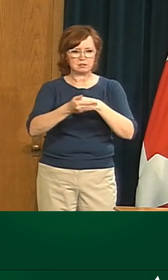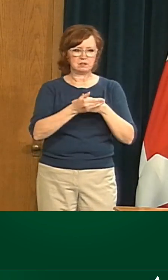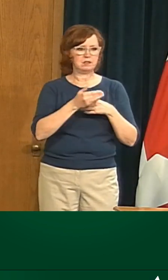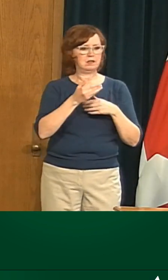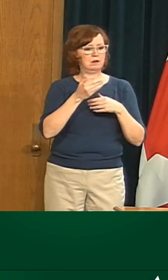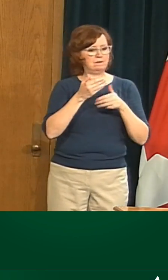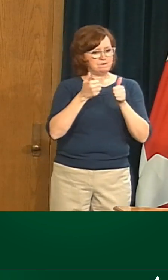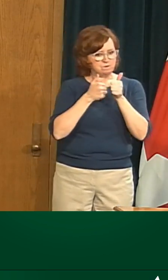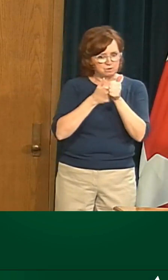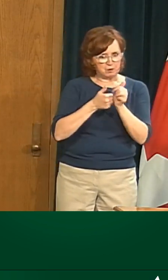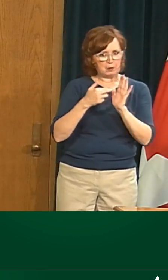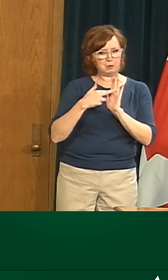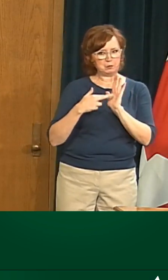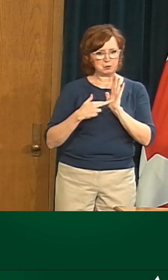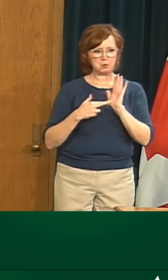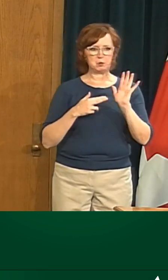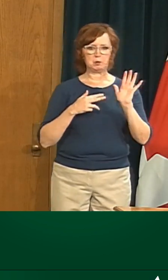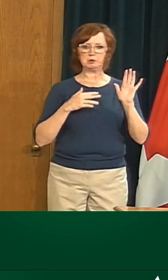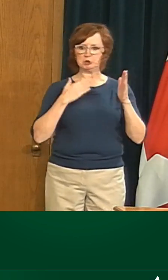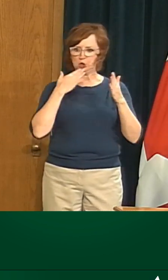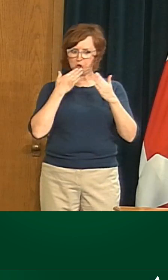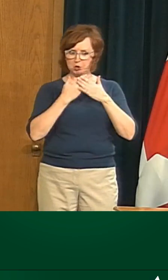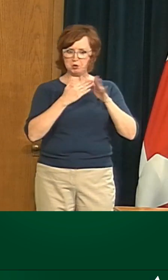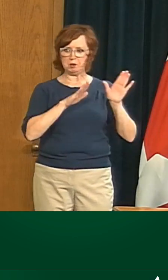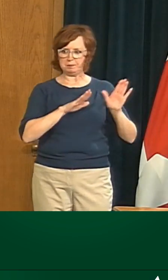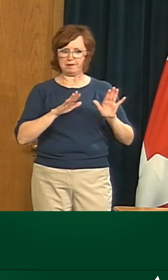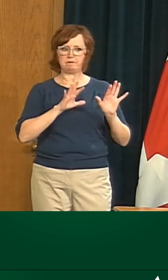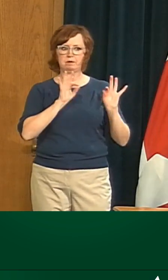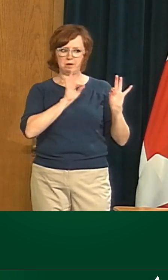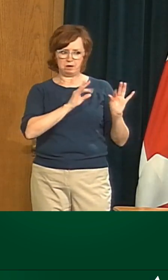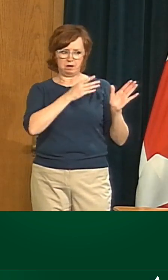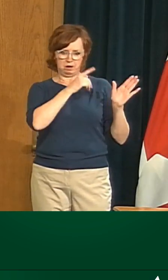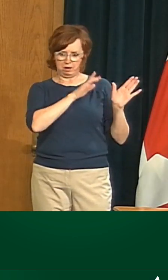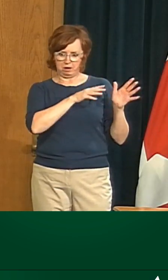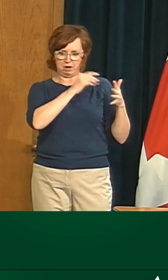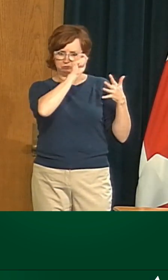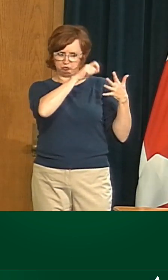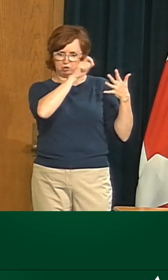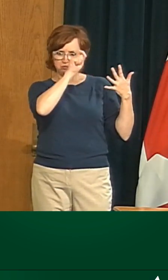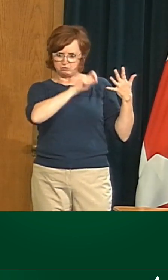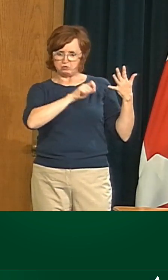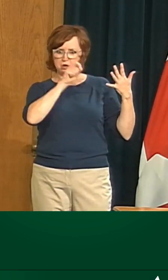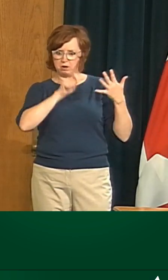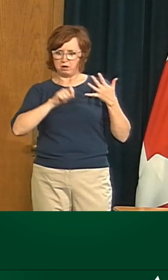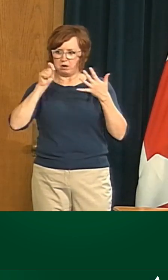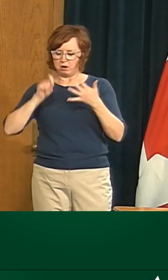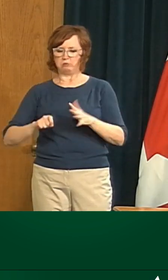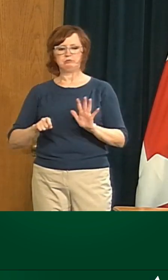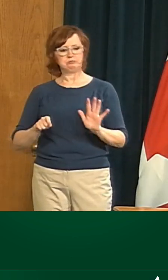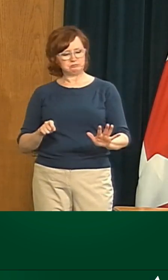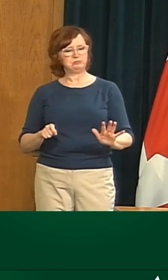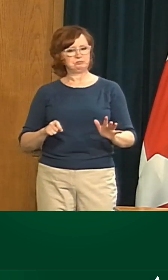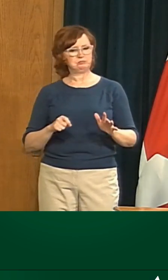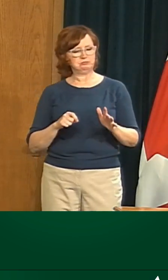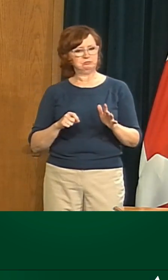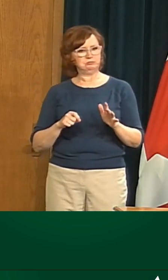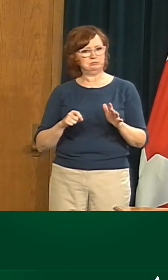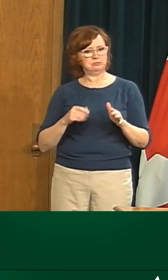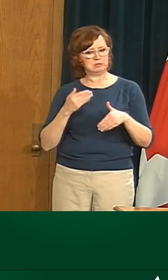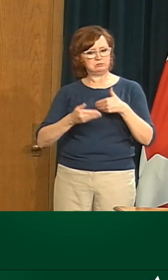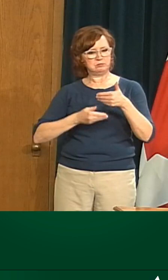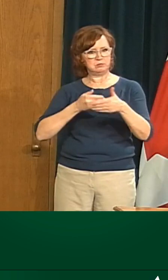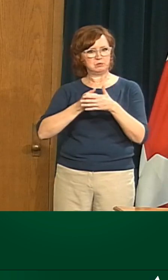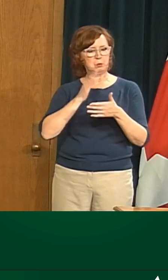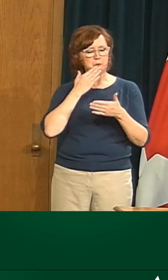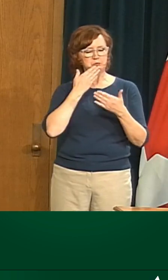saying that, this government is taking every precaution in ensuring that we have the robust testing ability and capability. We